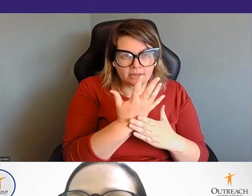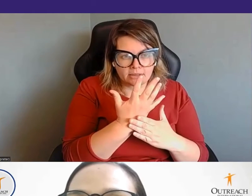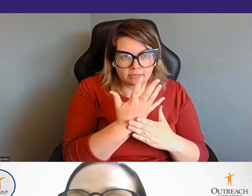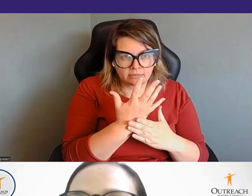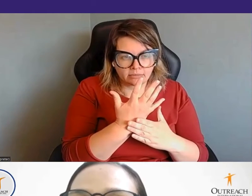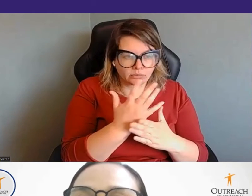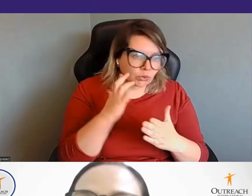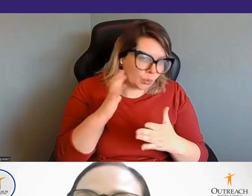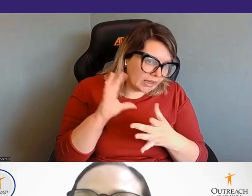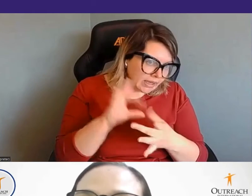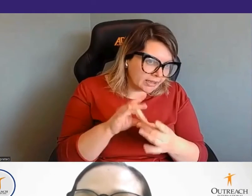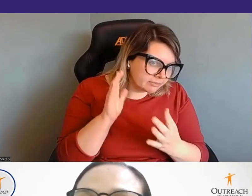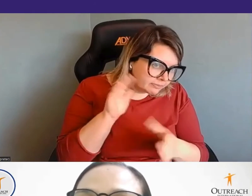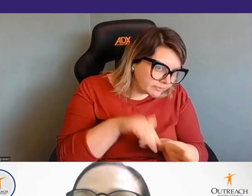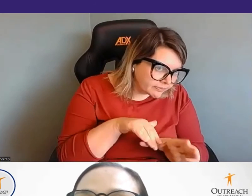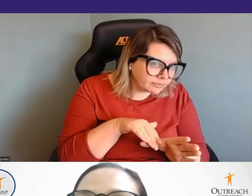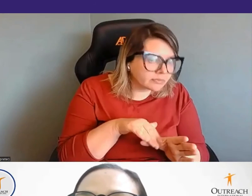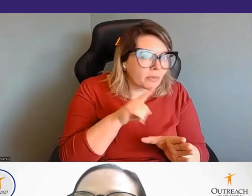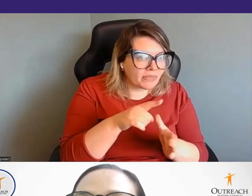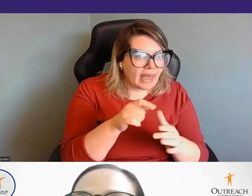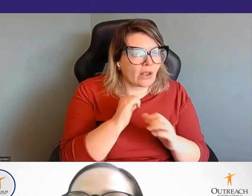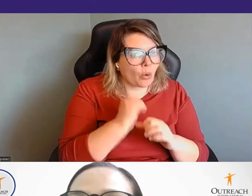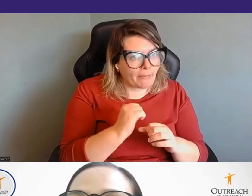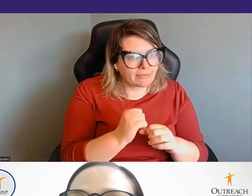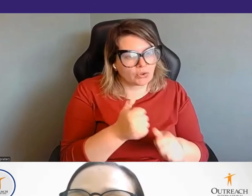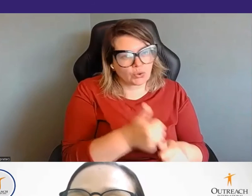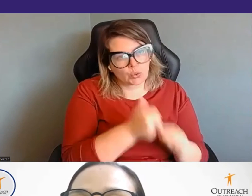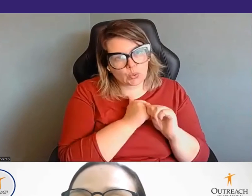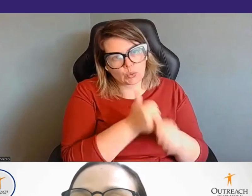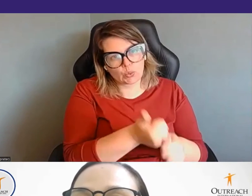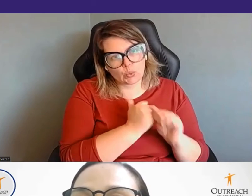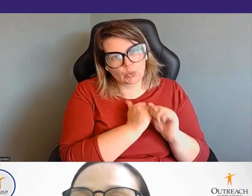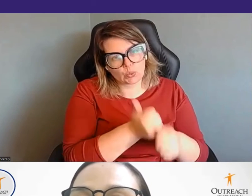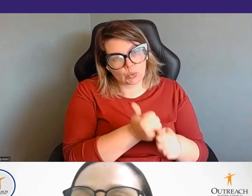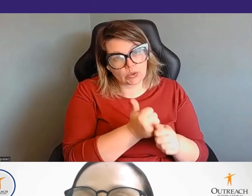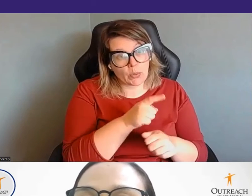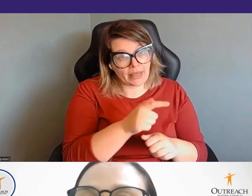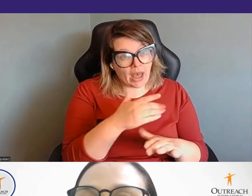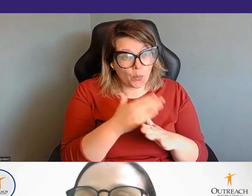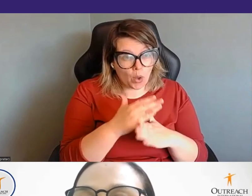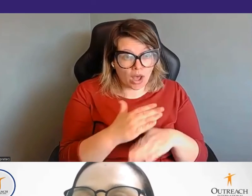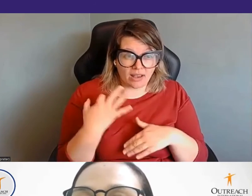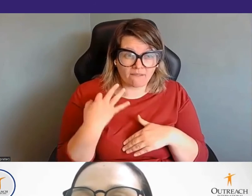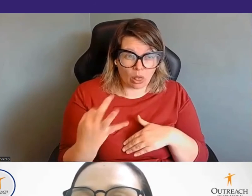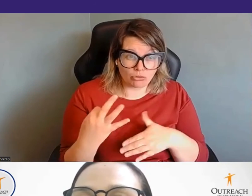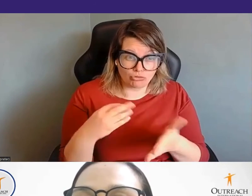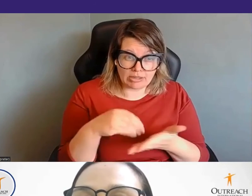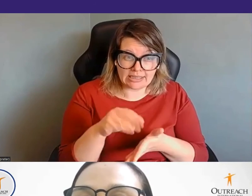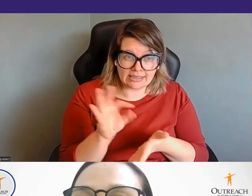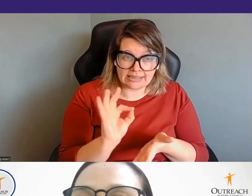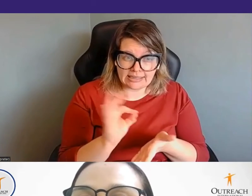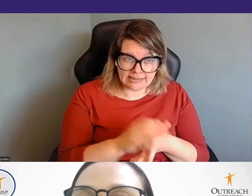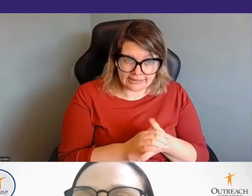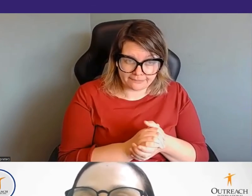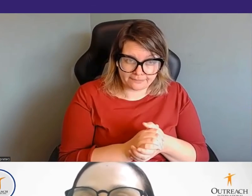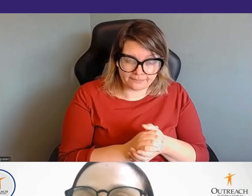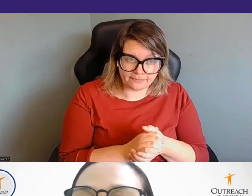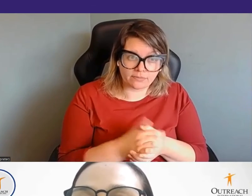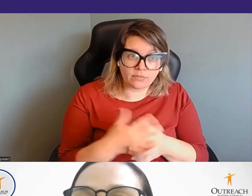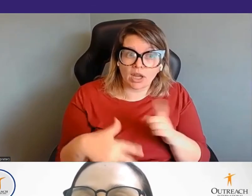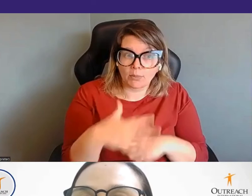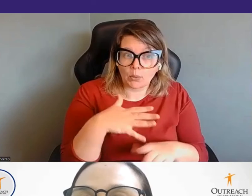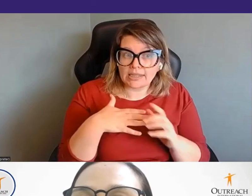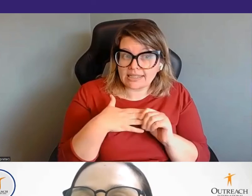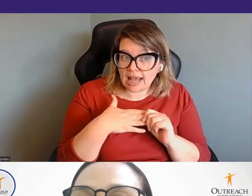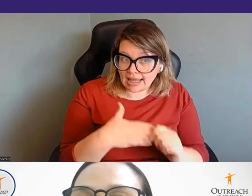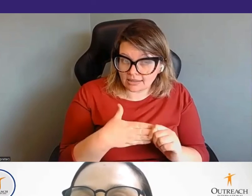intervention. So all the work that they do is voluntary. The community leaders are the ones